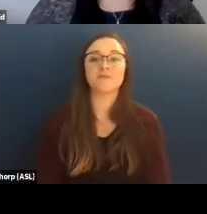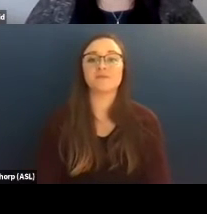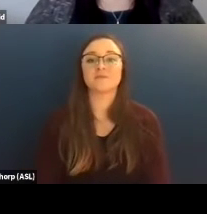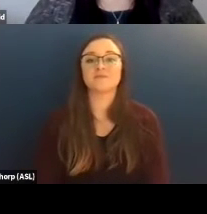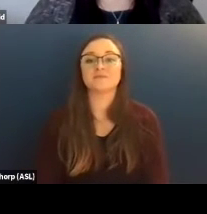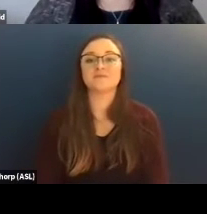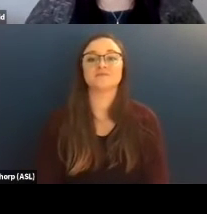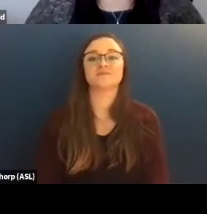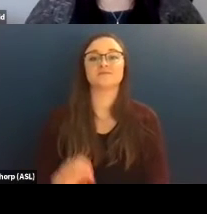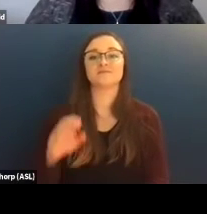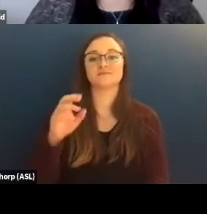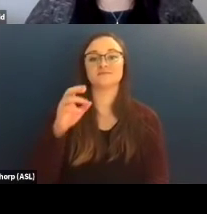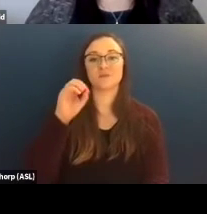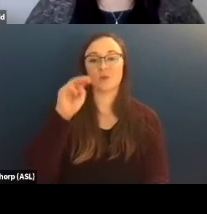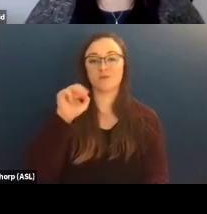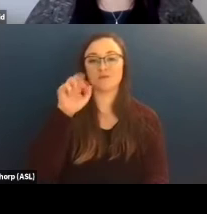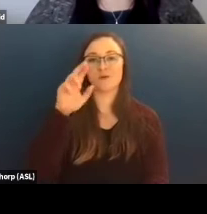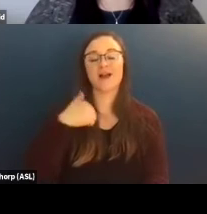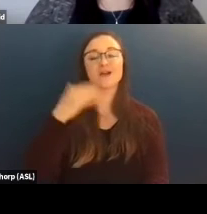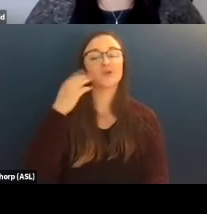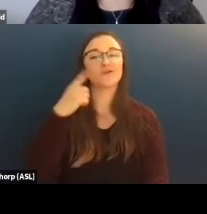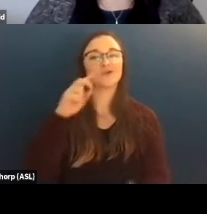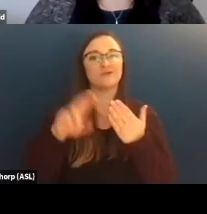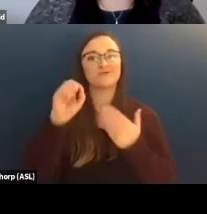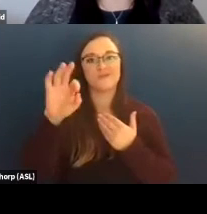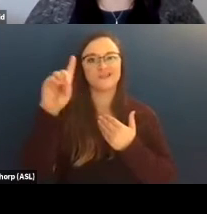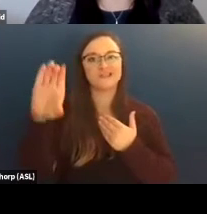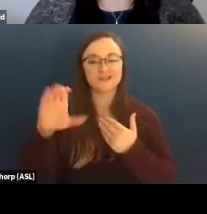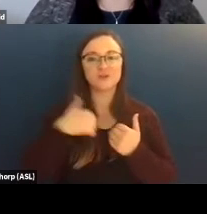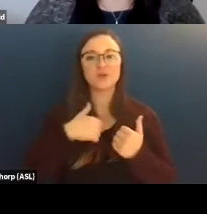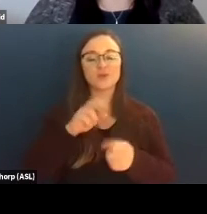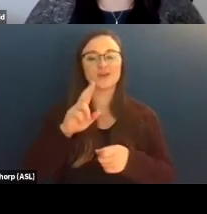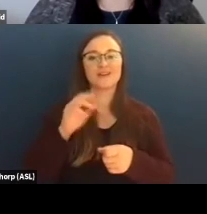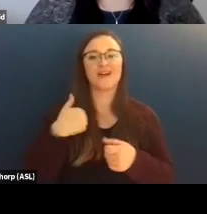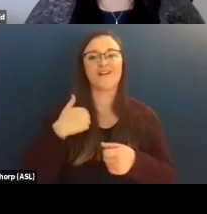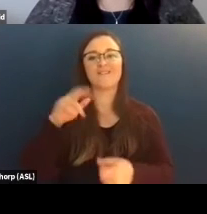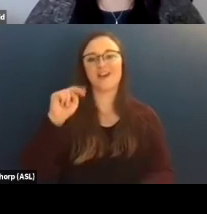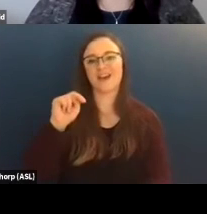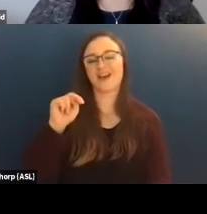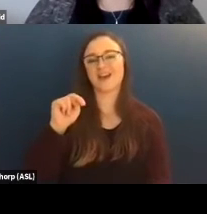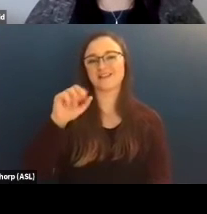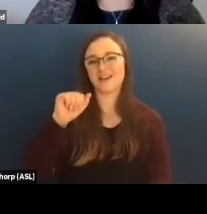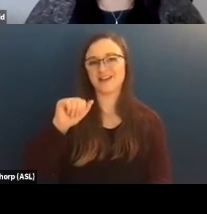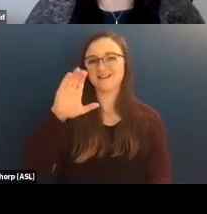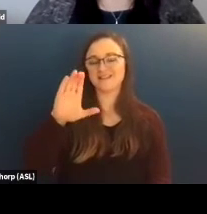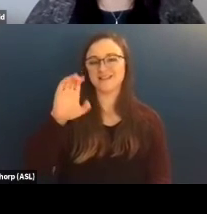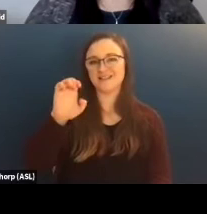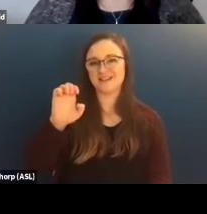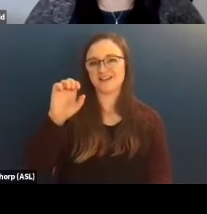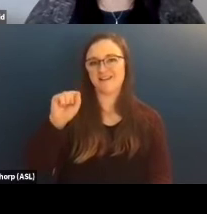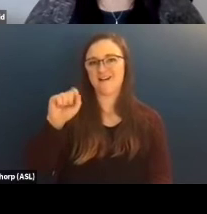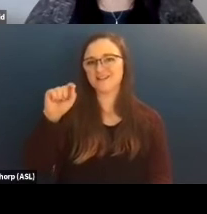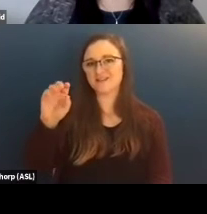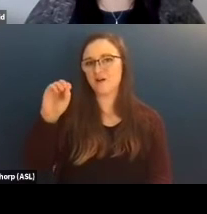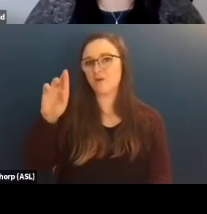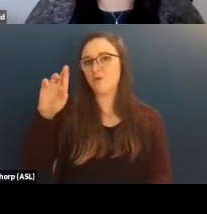I know for the University of the District of Columbia, we use NACES, which is NACES.org. And I'll put that in the